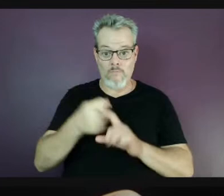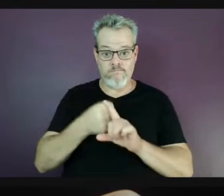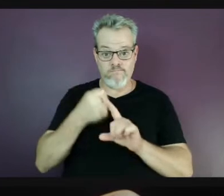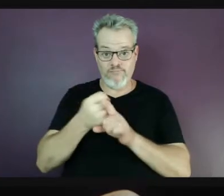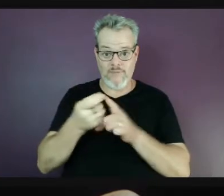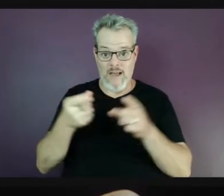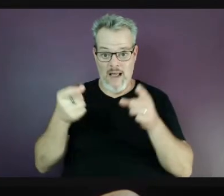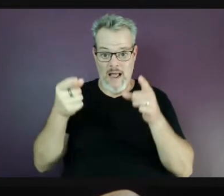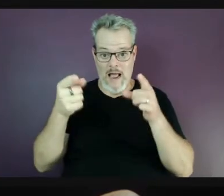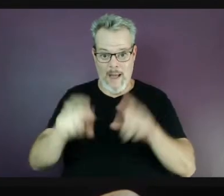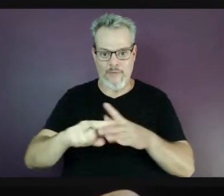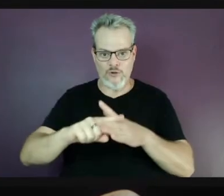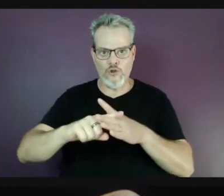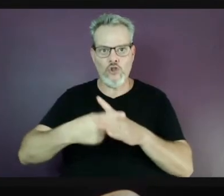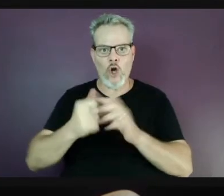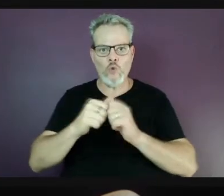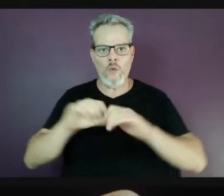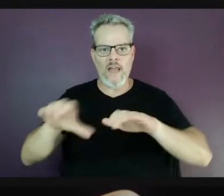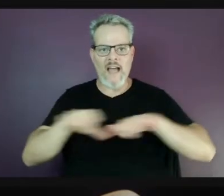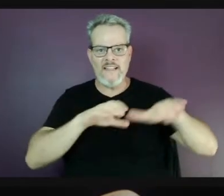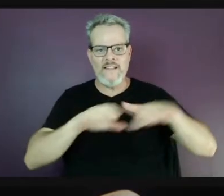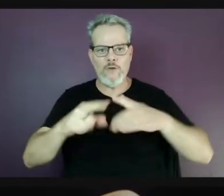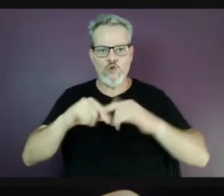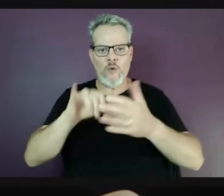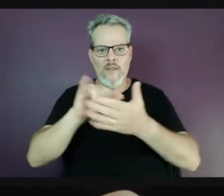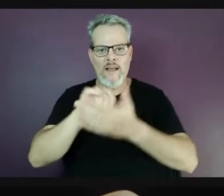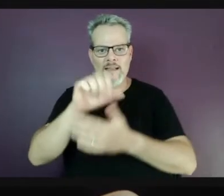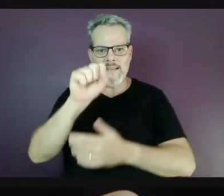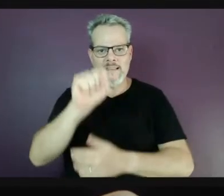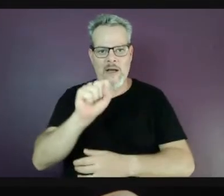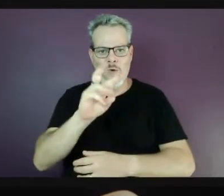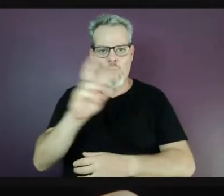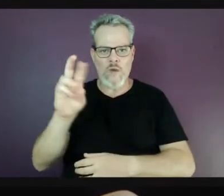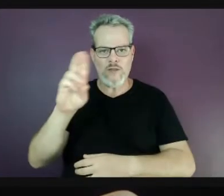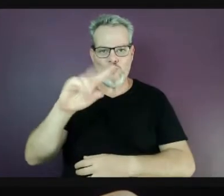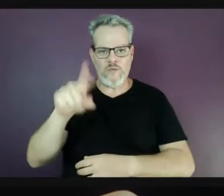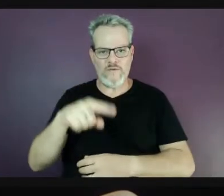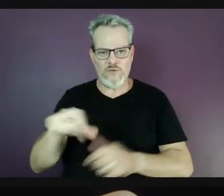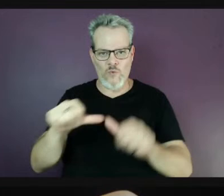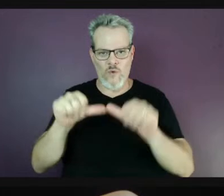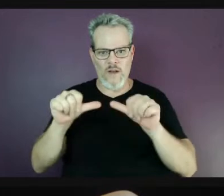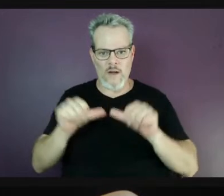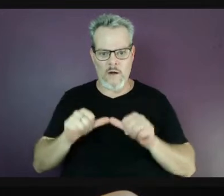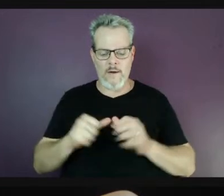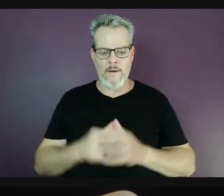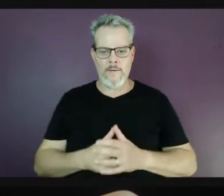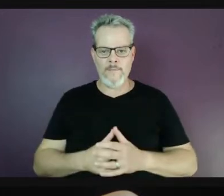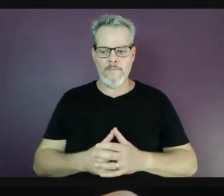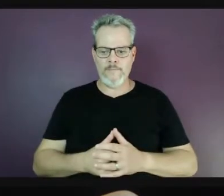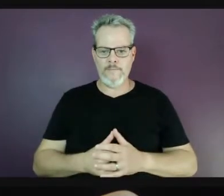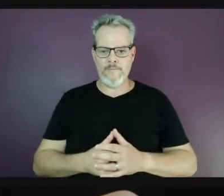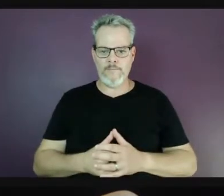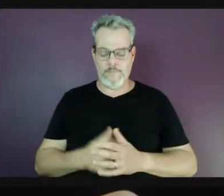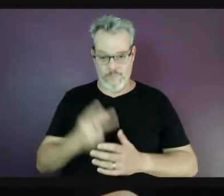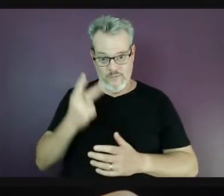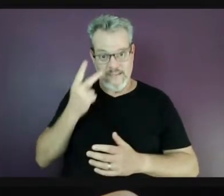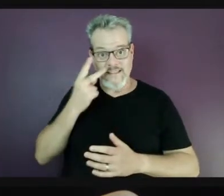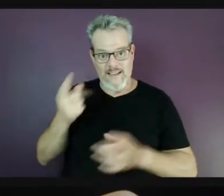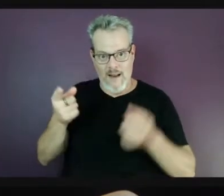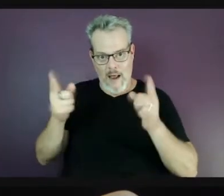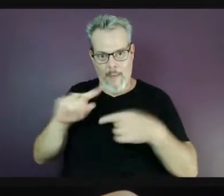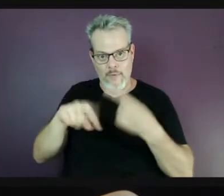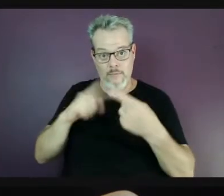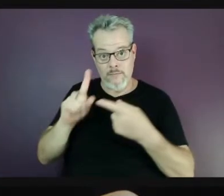activate seismicity along that seismic southwest rift connector right over here on its eastern boundary. You see that happen there in